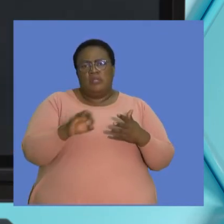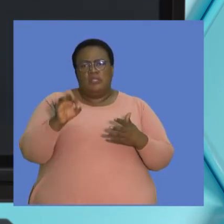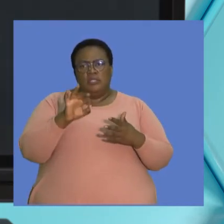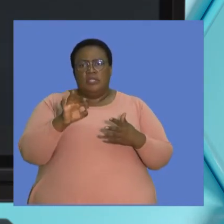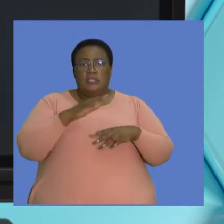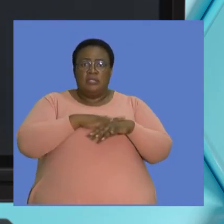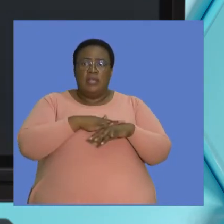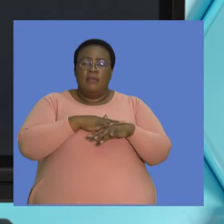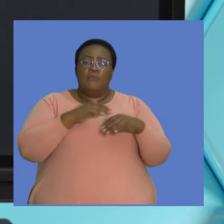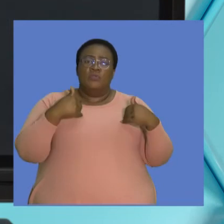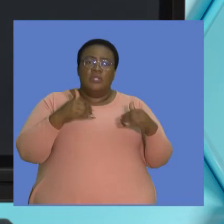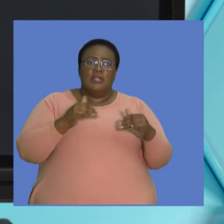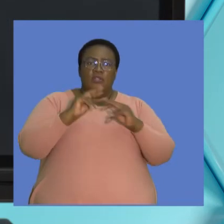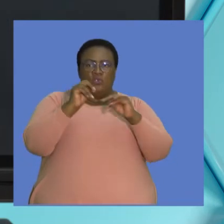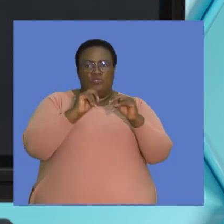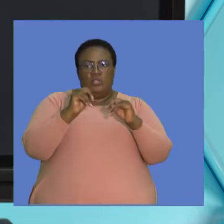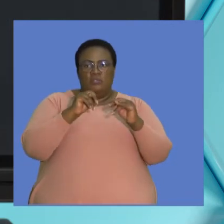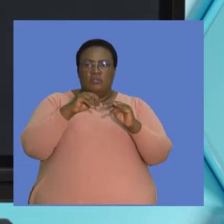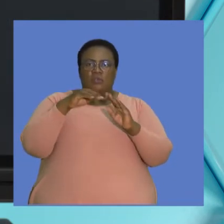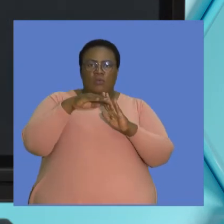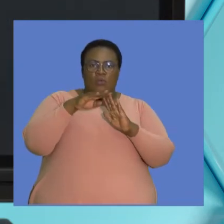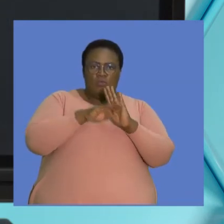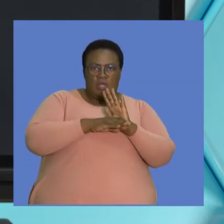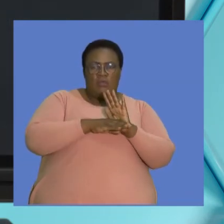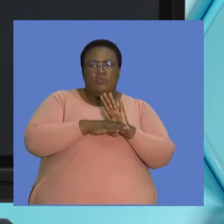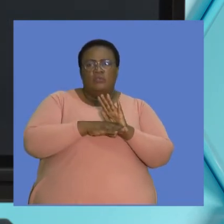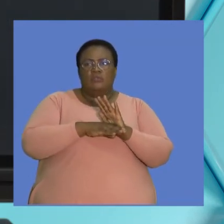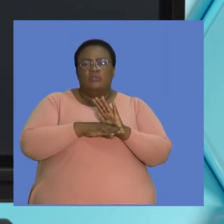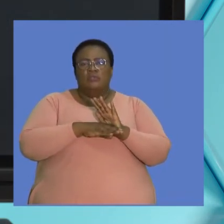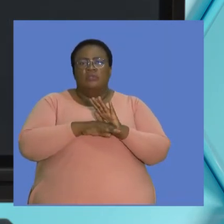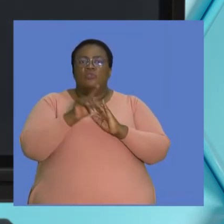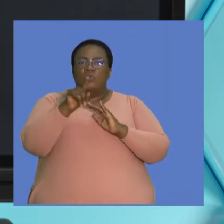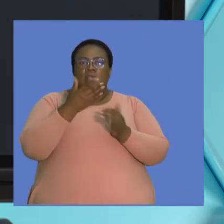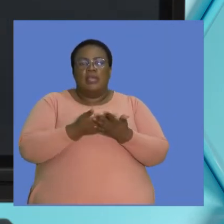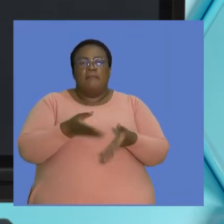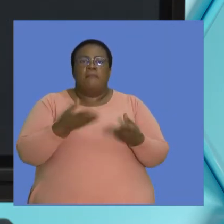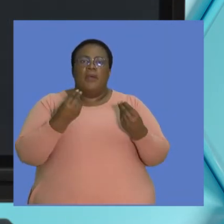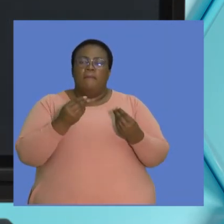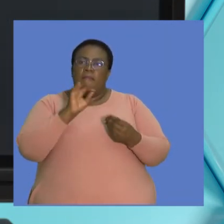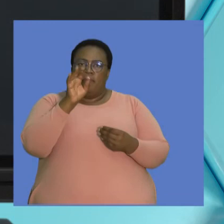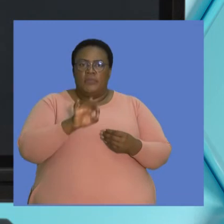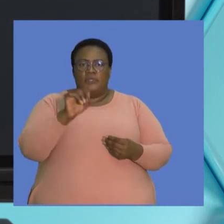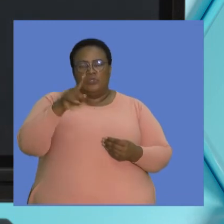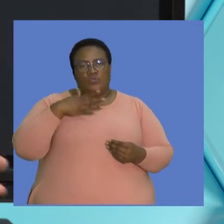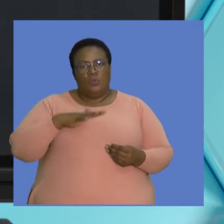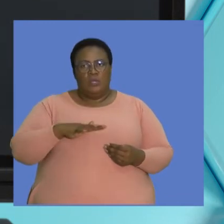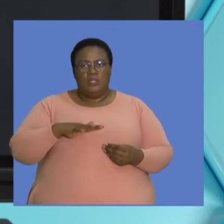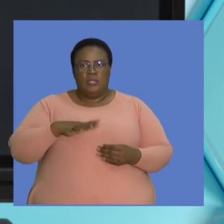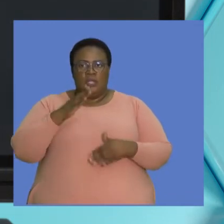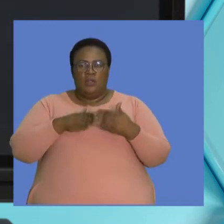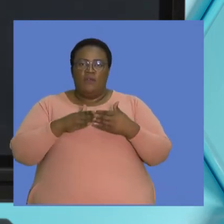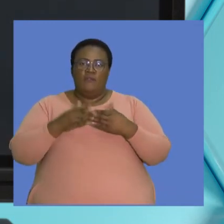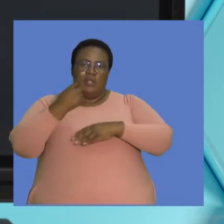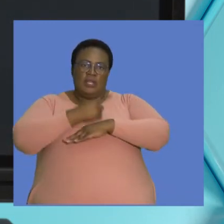when you start negotiating, you can go down a bit and get to the percentage that you really, really want. Because at the end of the